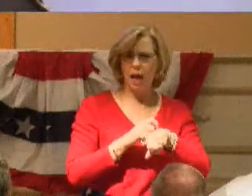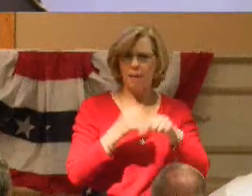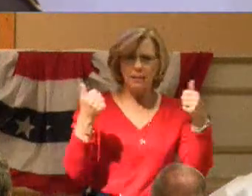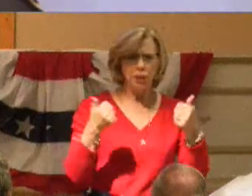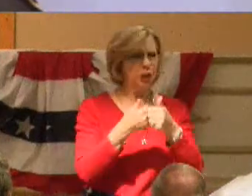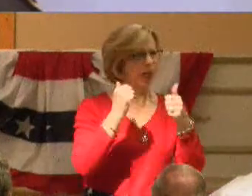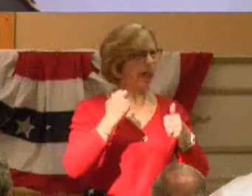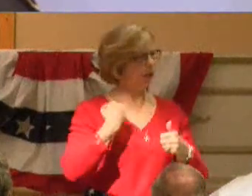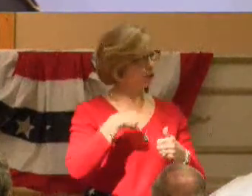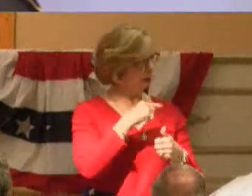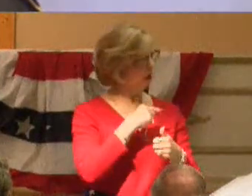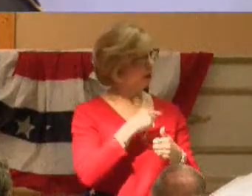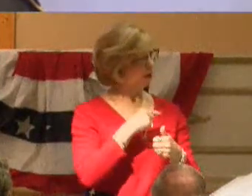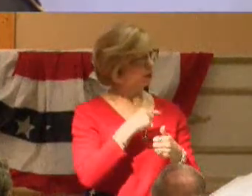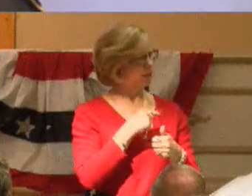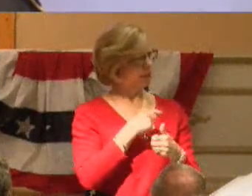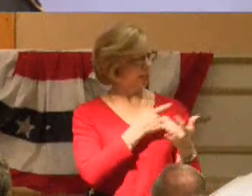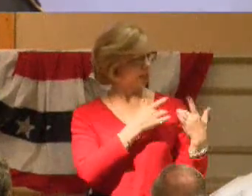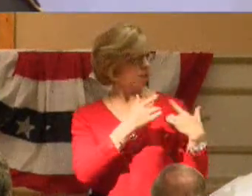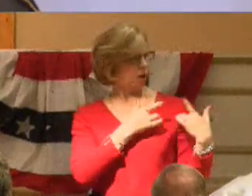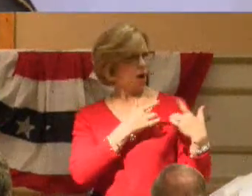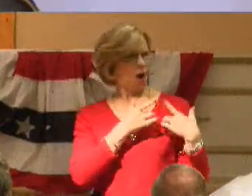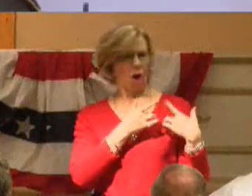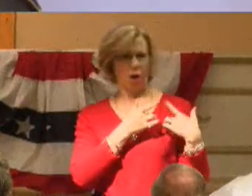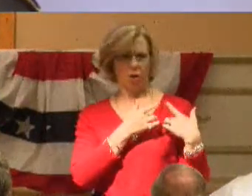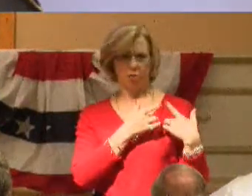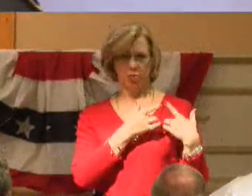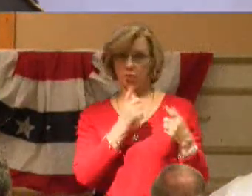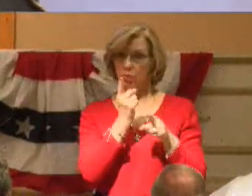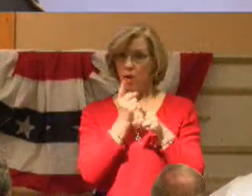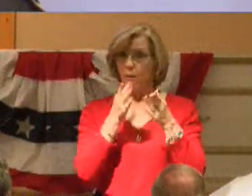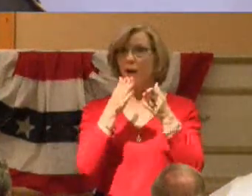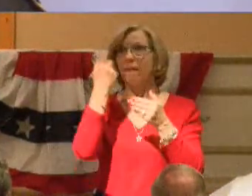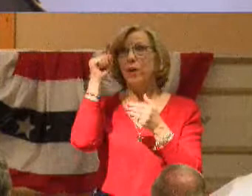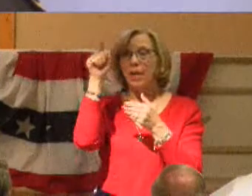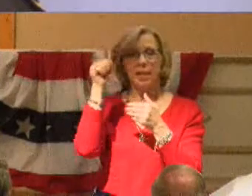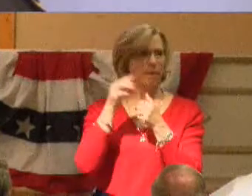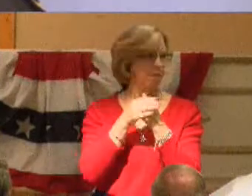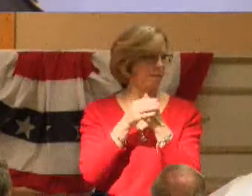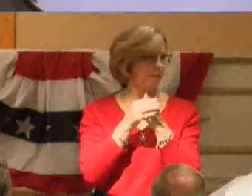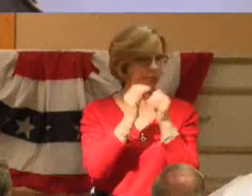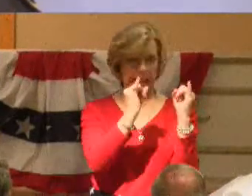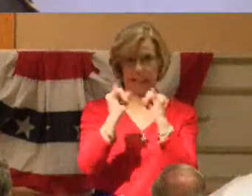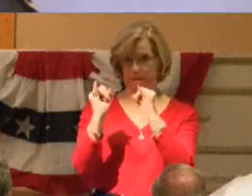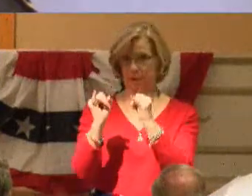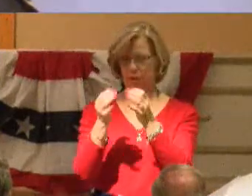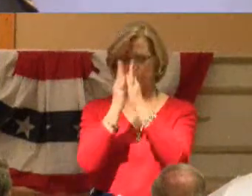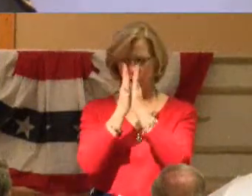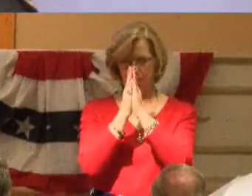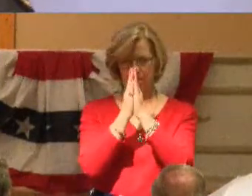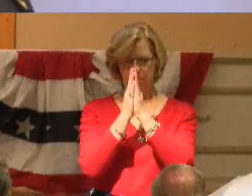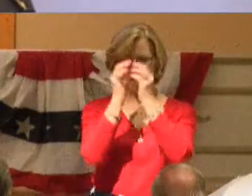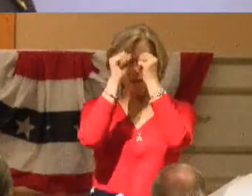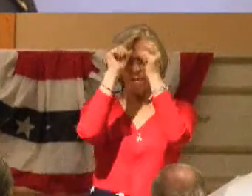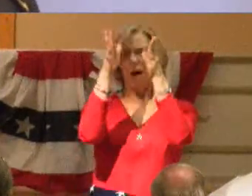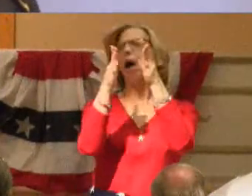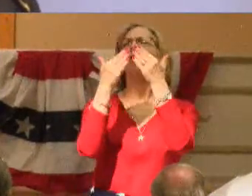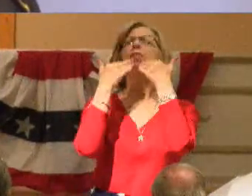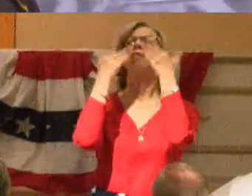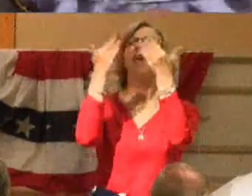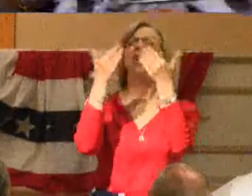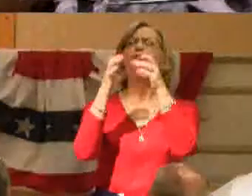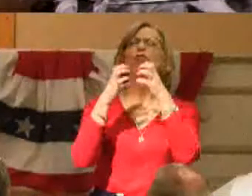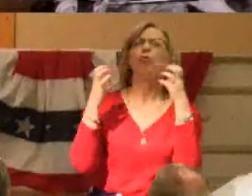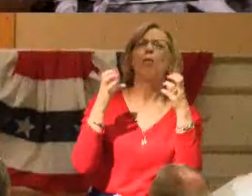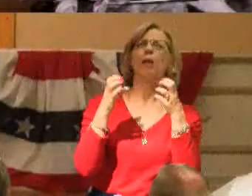challenge us, and that He'll speak to our hearts the way that we need it as individuals. Let's pray together. Father, we thank you so much